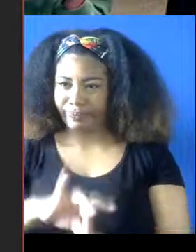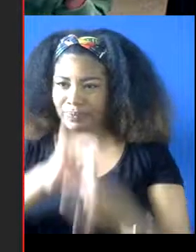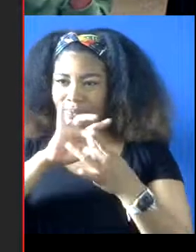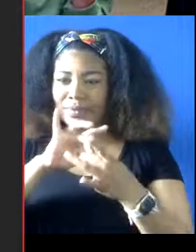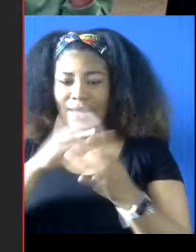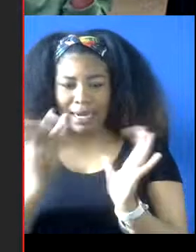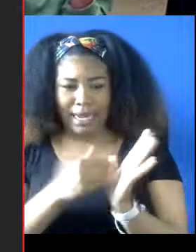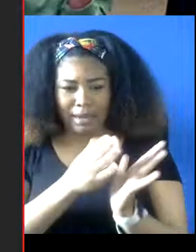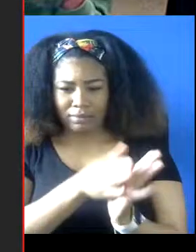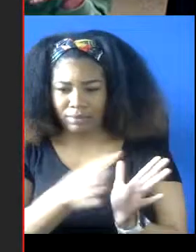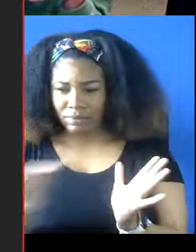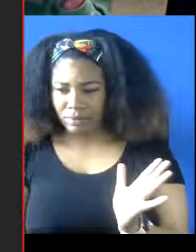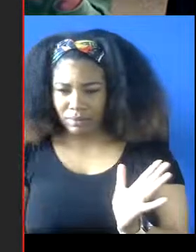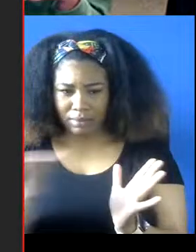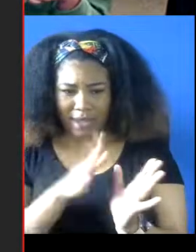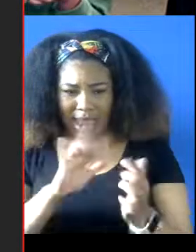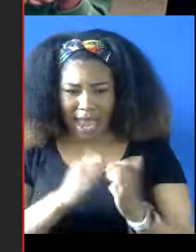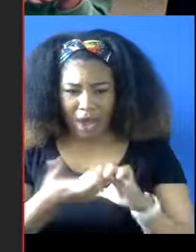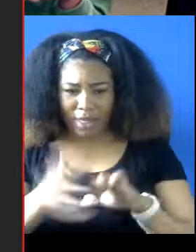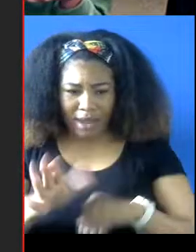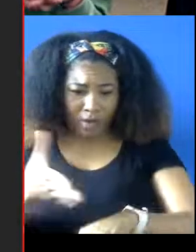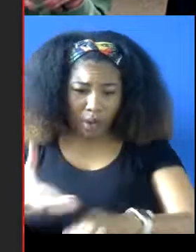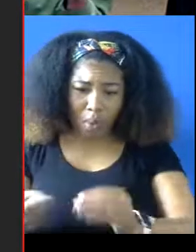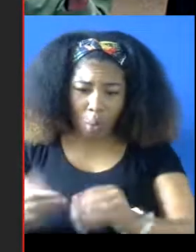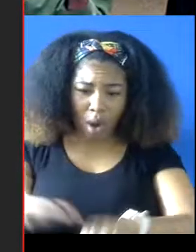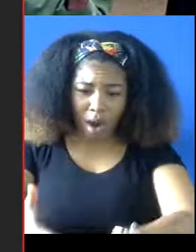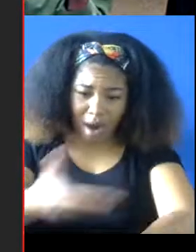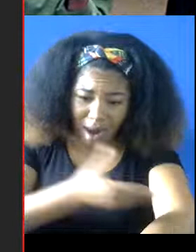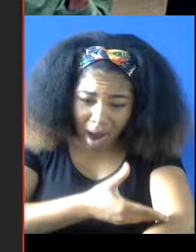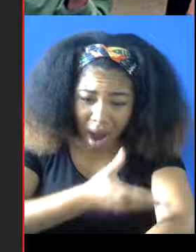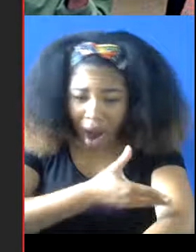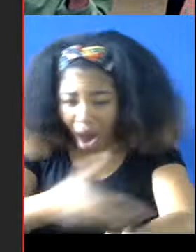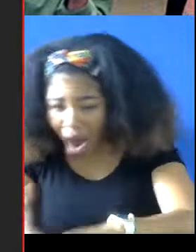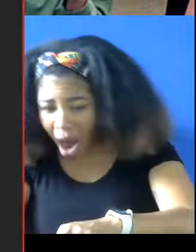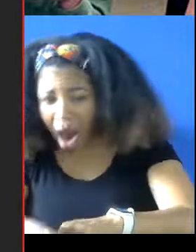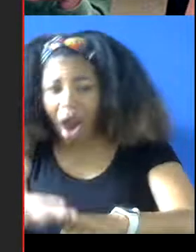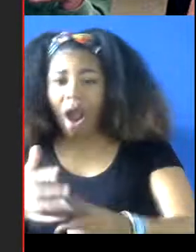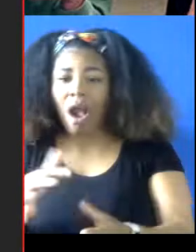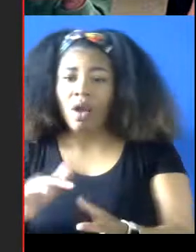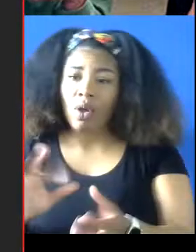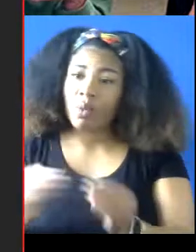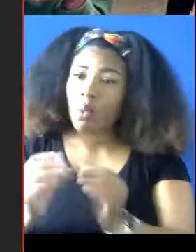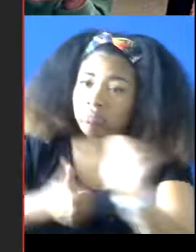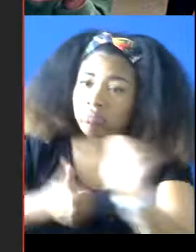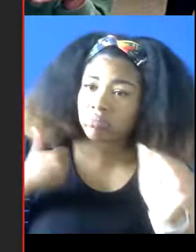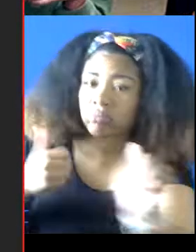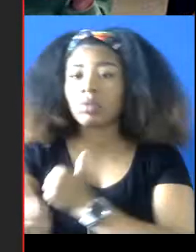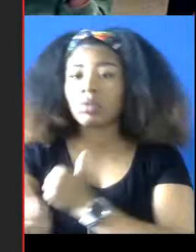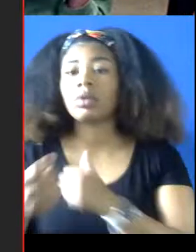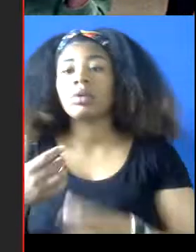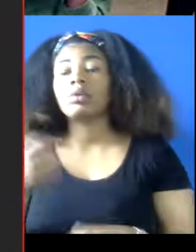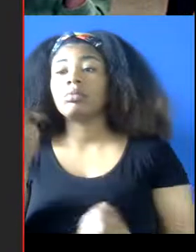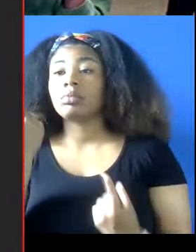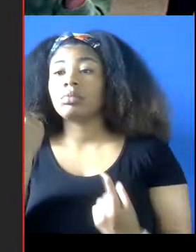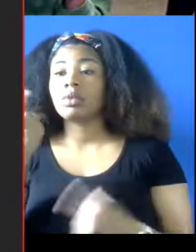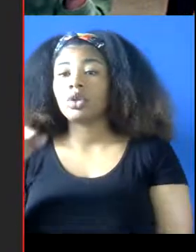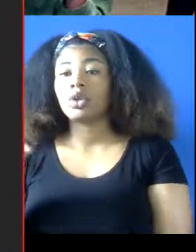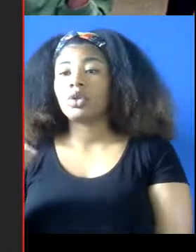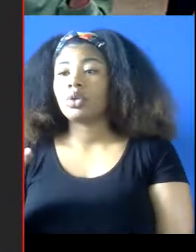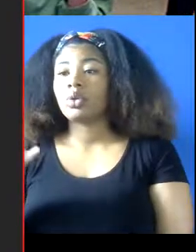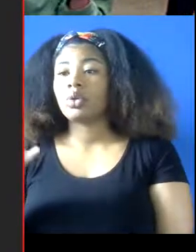students, and where they are. So let's kind of dive in a little bit more into UDL. Anyone familiar with Universal Design for